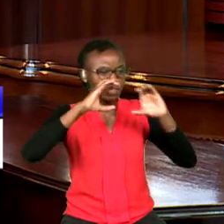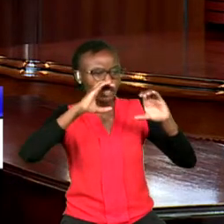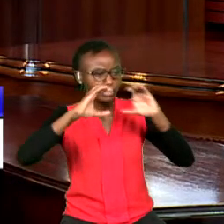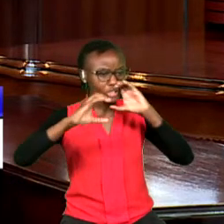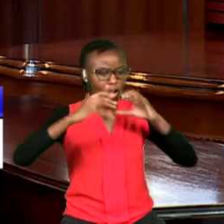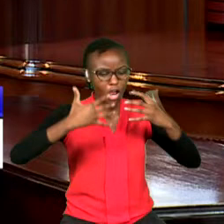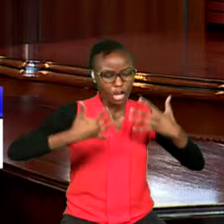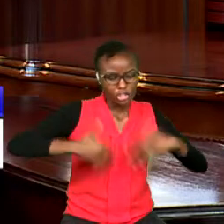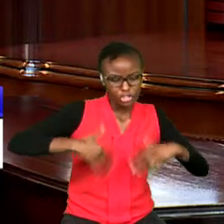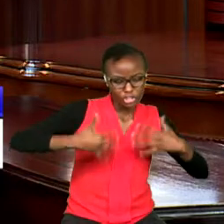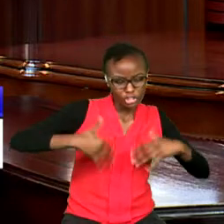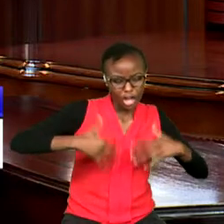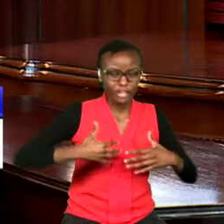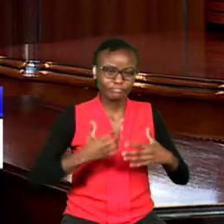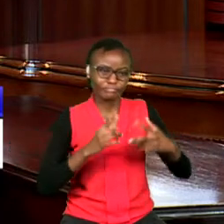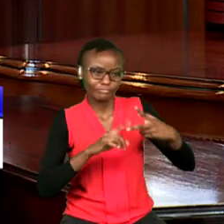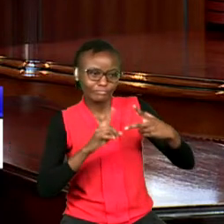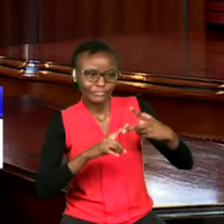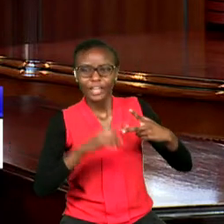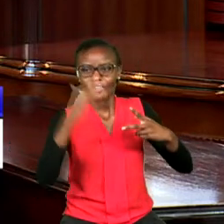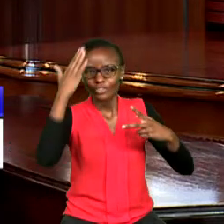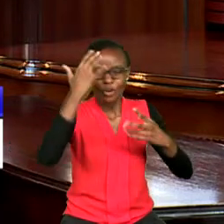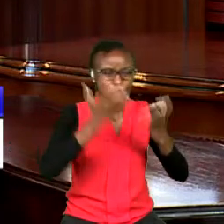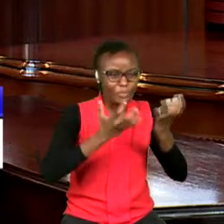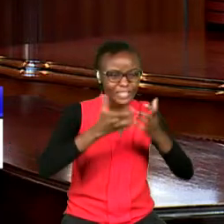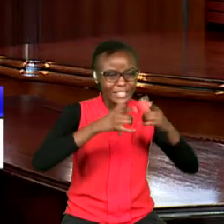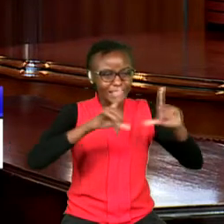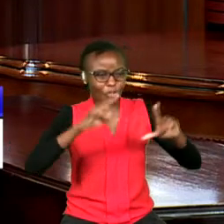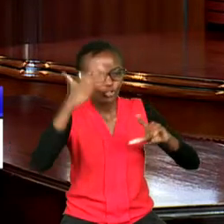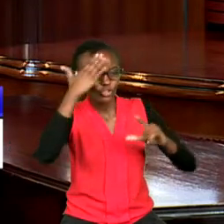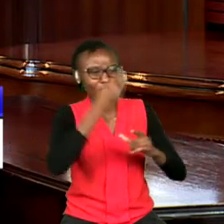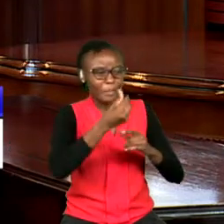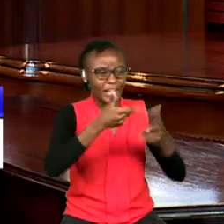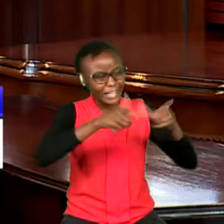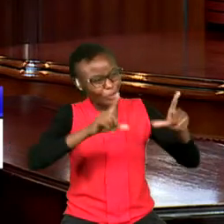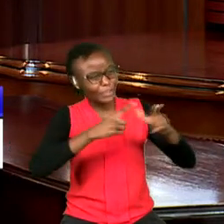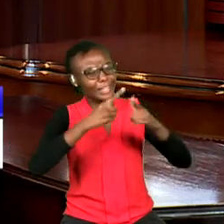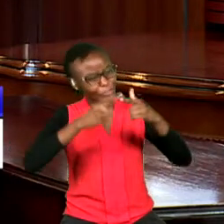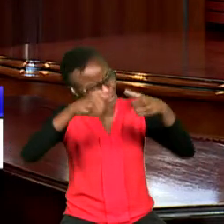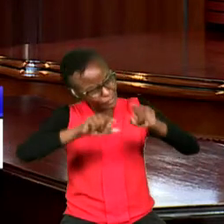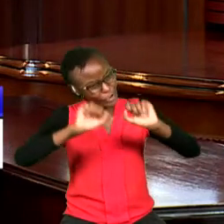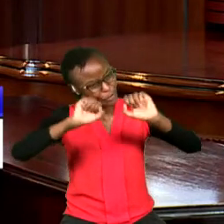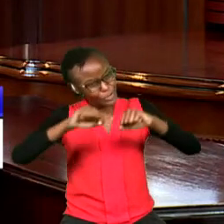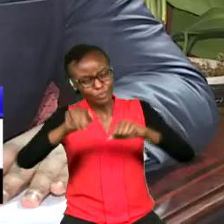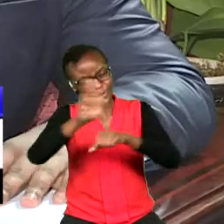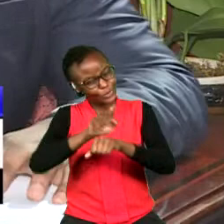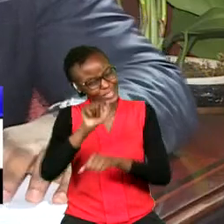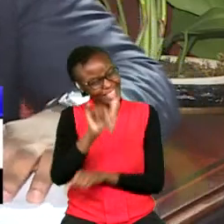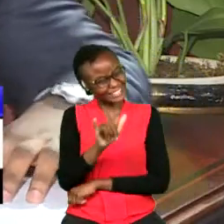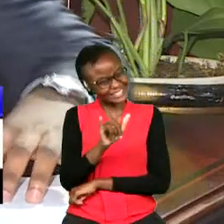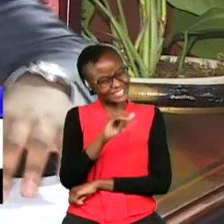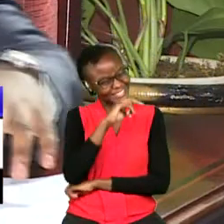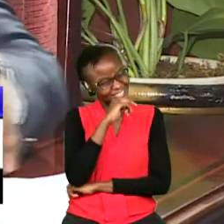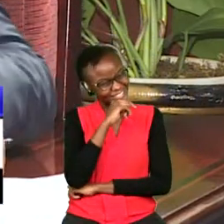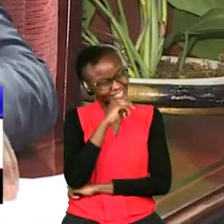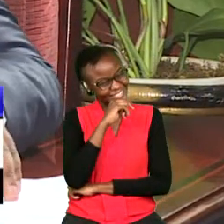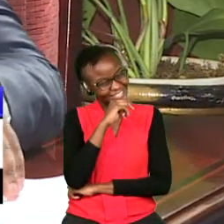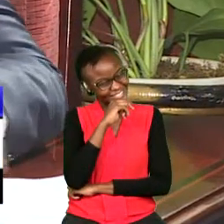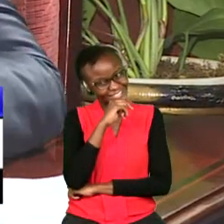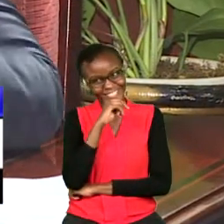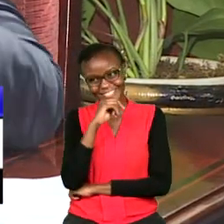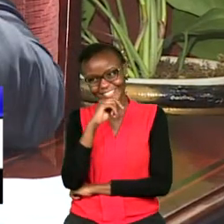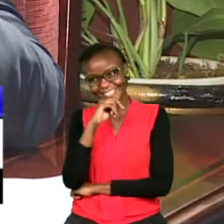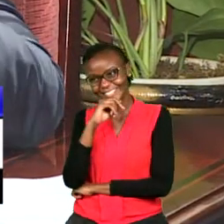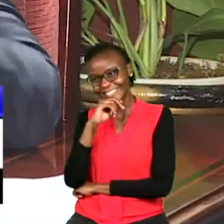speak the money language. Comfortably. You speak the business language. And then you can still dive to the Cheng language. Yes. Just like